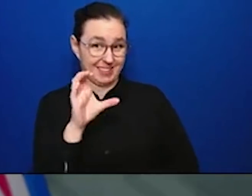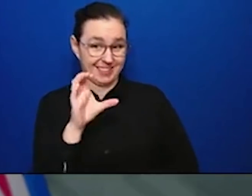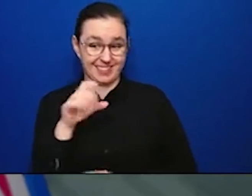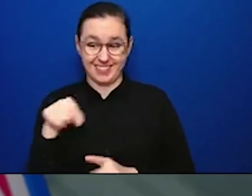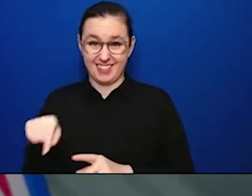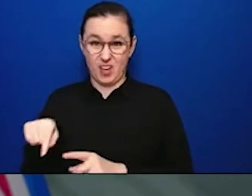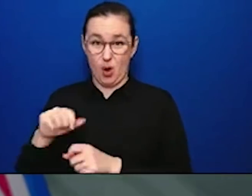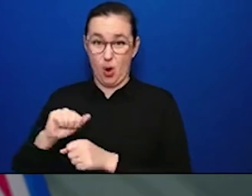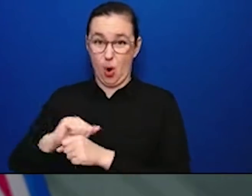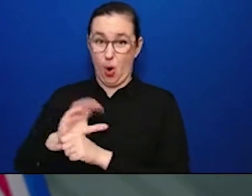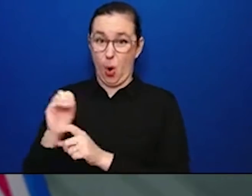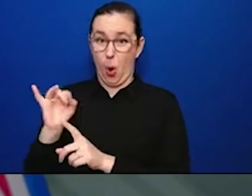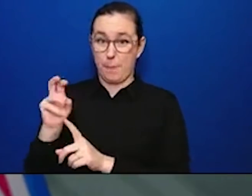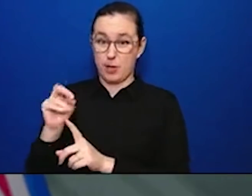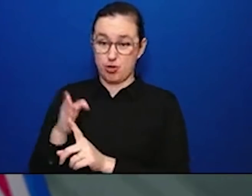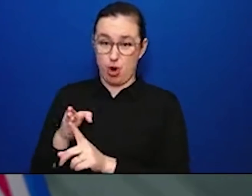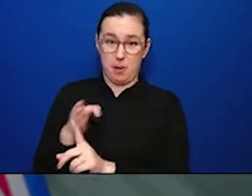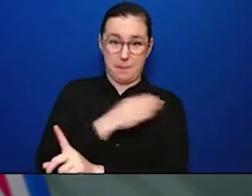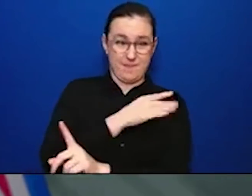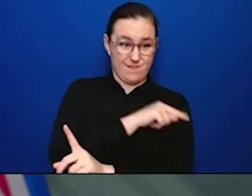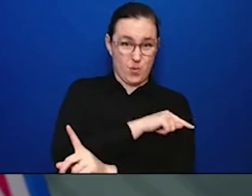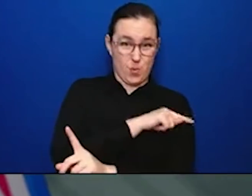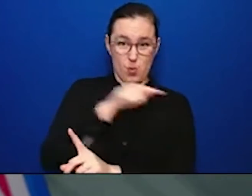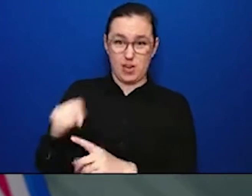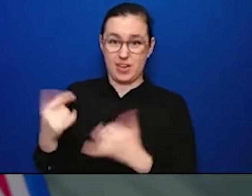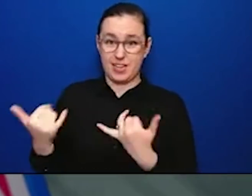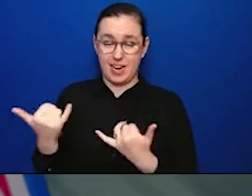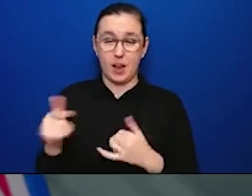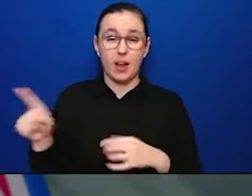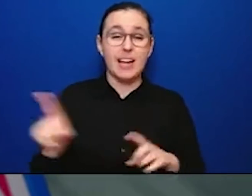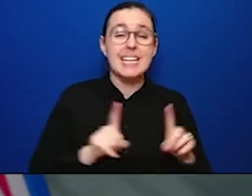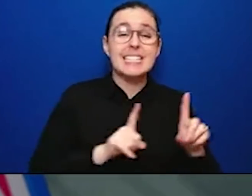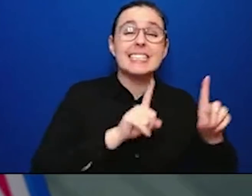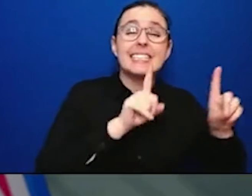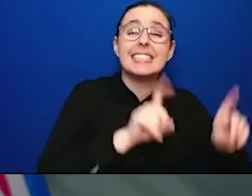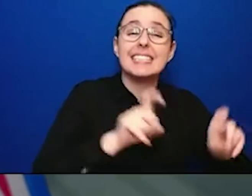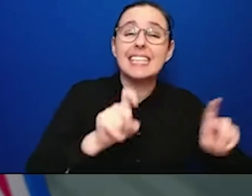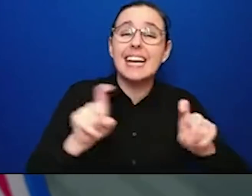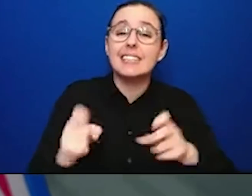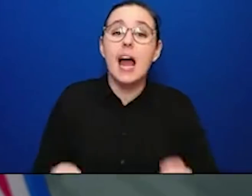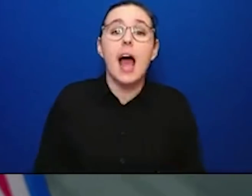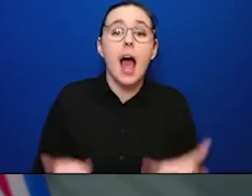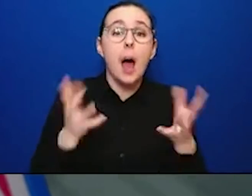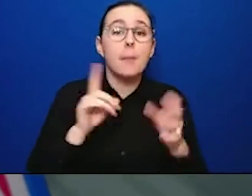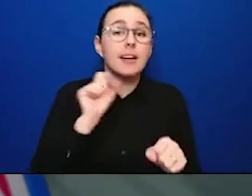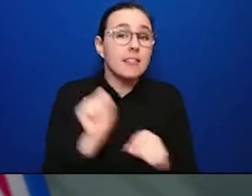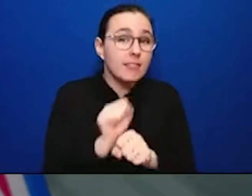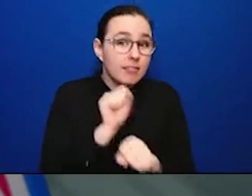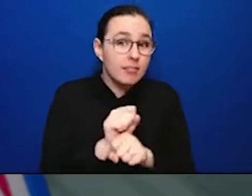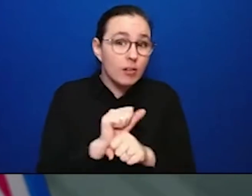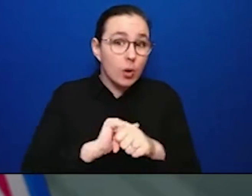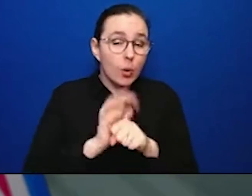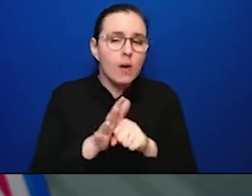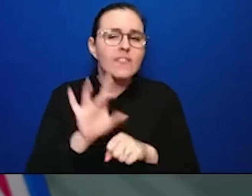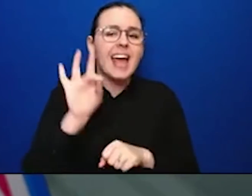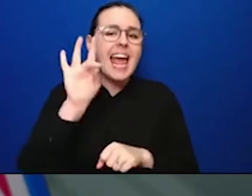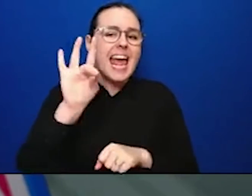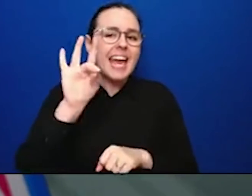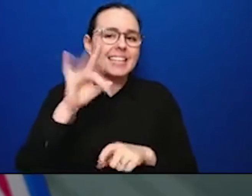before Omicron, we can't do now in the same way. And it's very difficult. It's not an issue that gyms didn't do what we asked them to do in the period